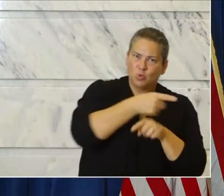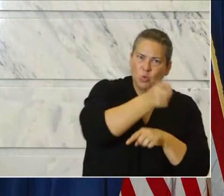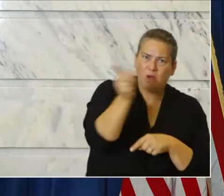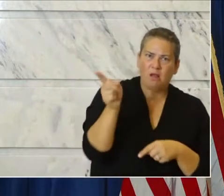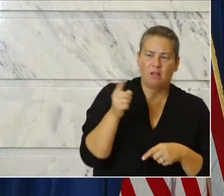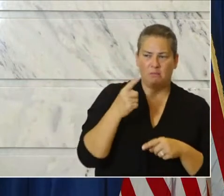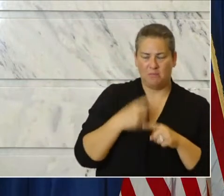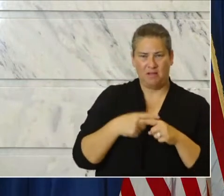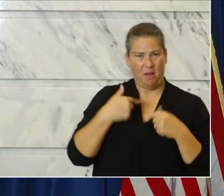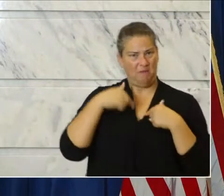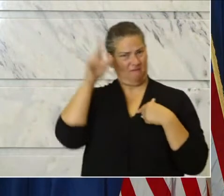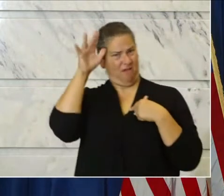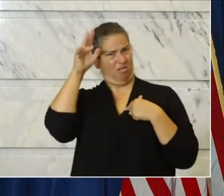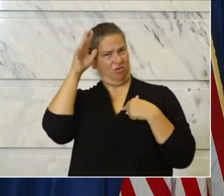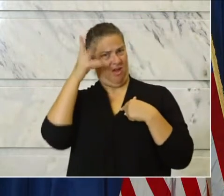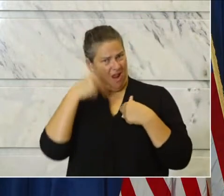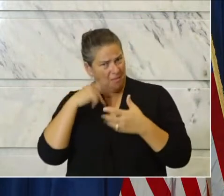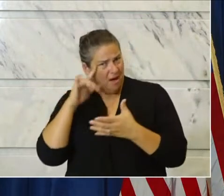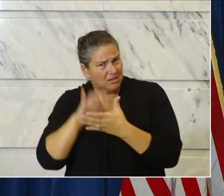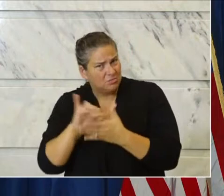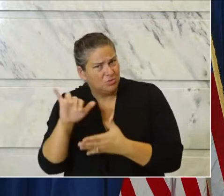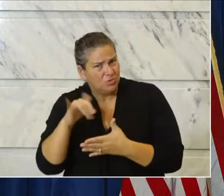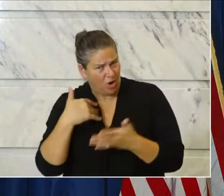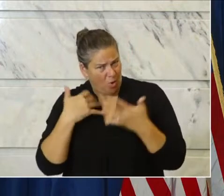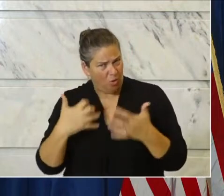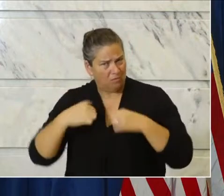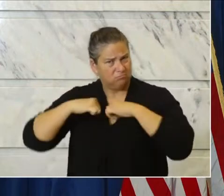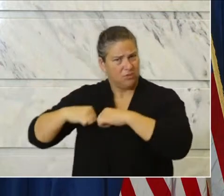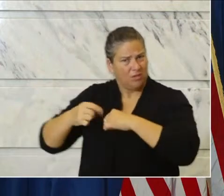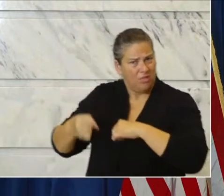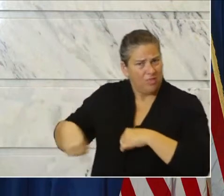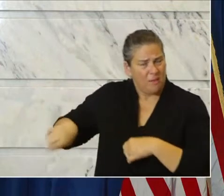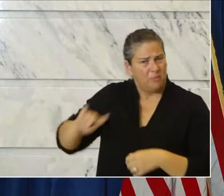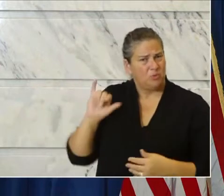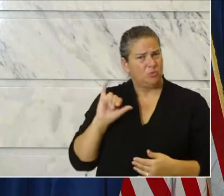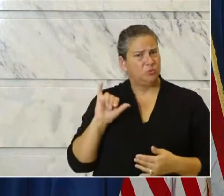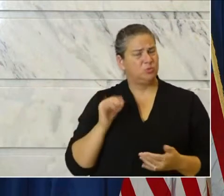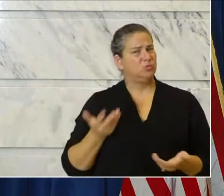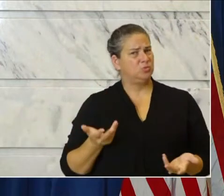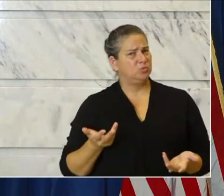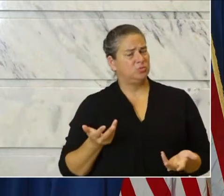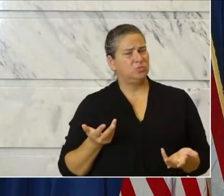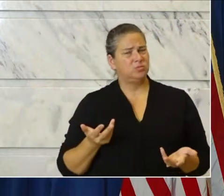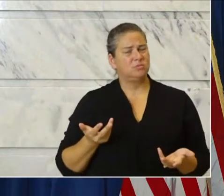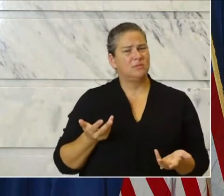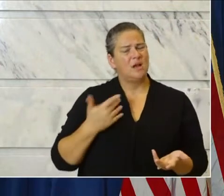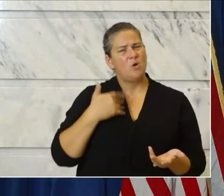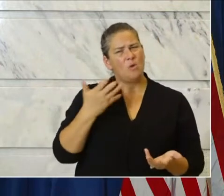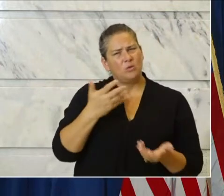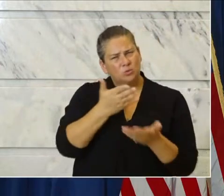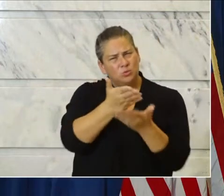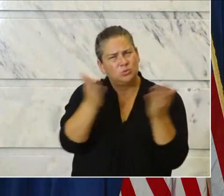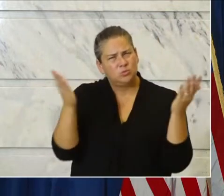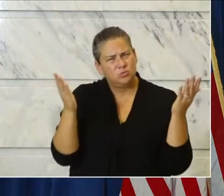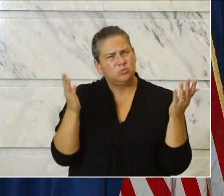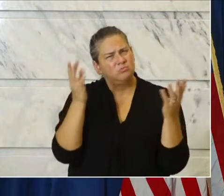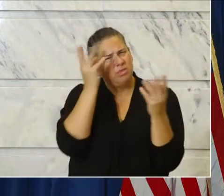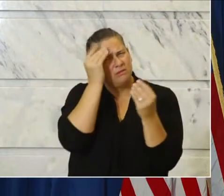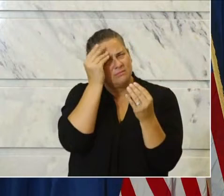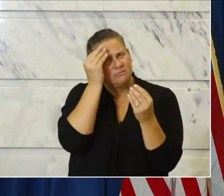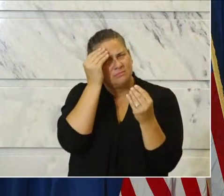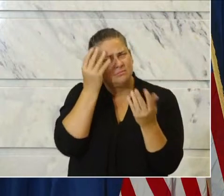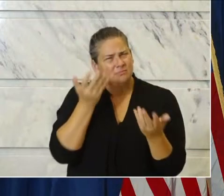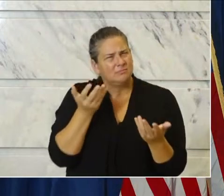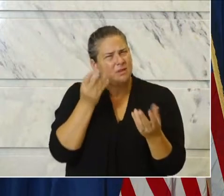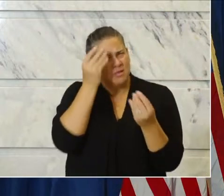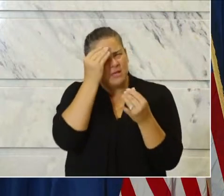a husband, and I want to do what it takes to make sure I'm protecting my family too. We need everybody else out there to be thinking about it that way